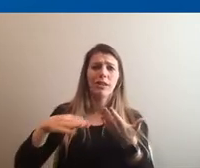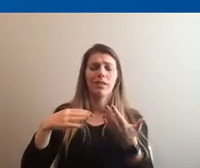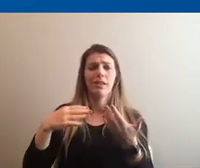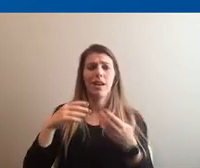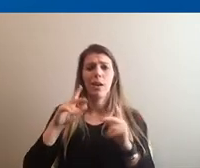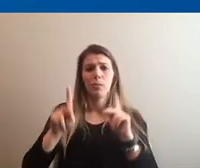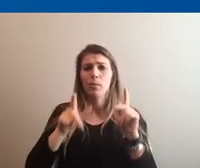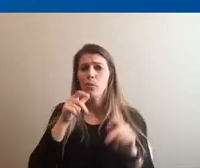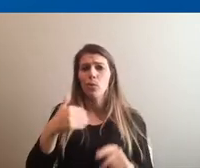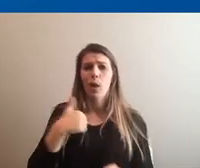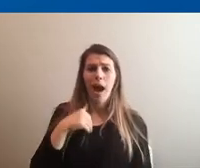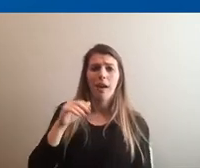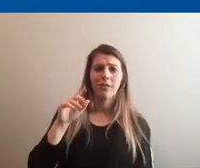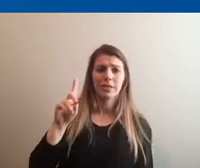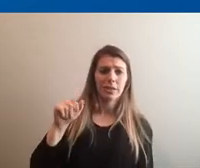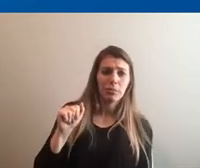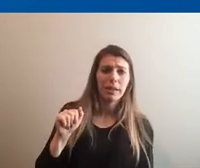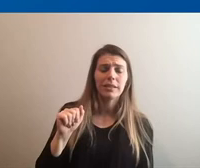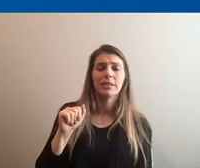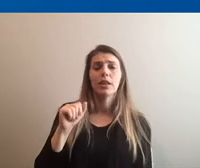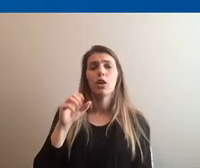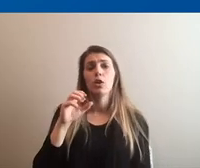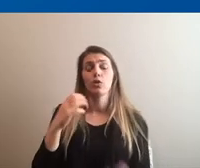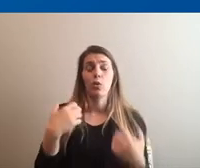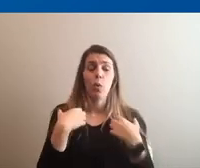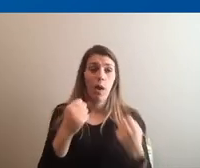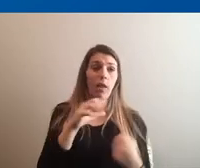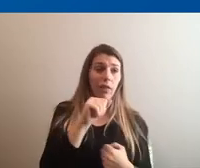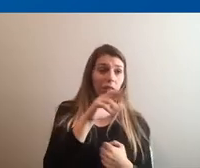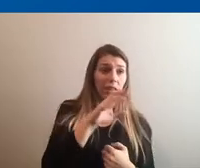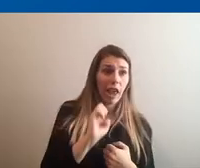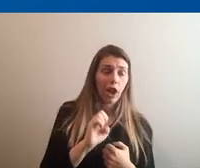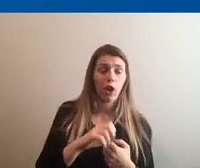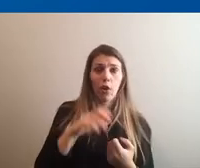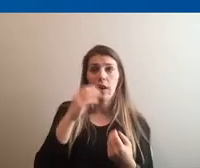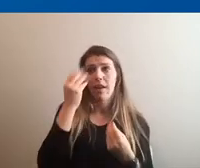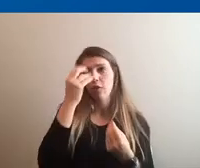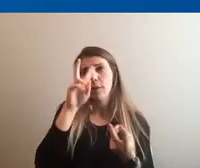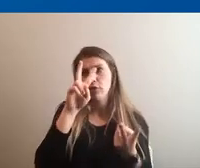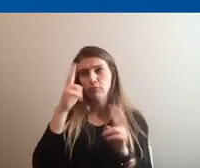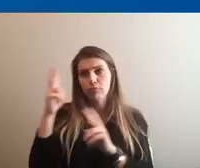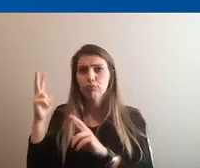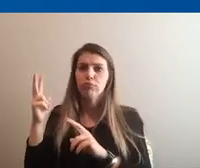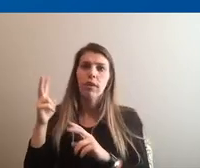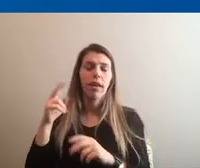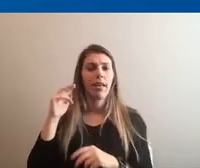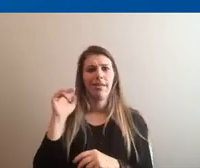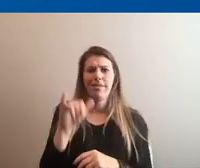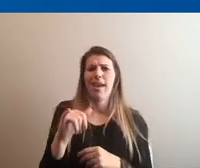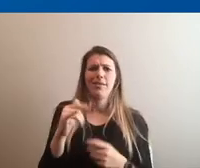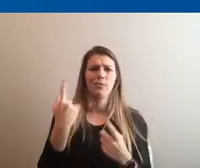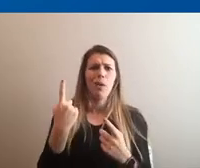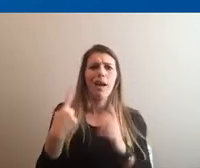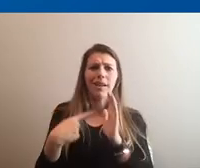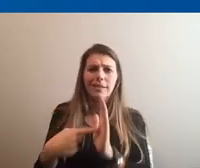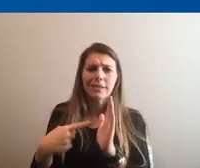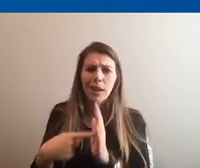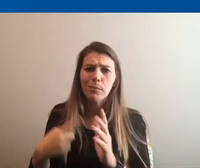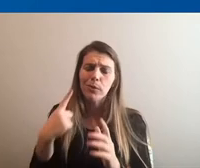with disabilities. So healthcare misinformation, for example, is one example of